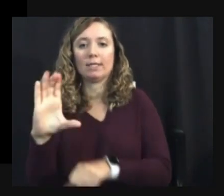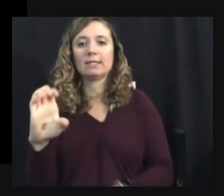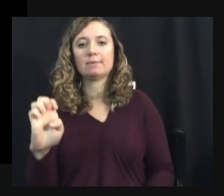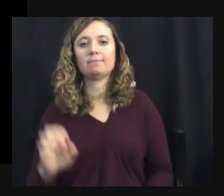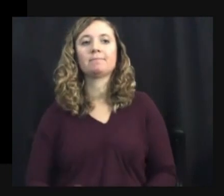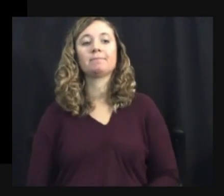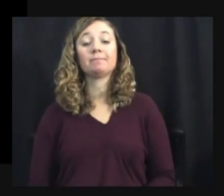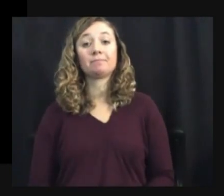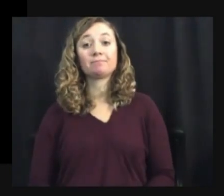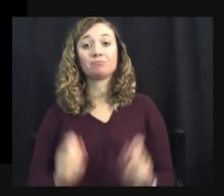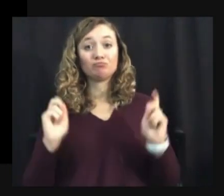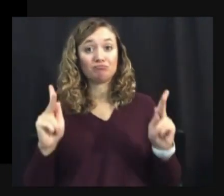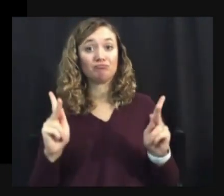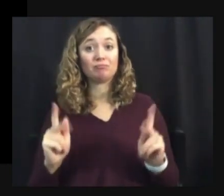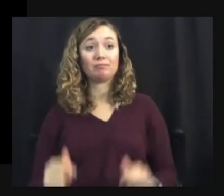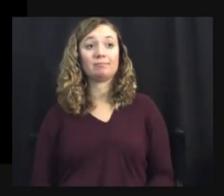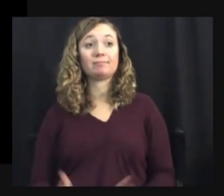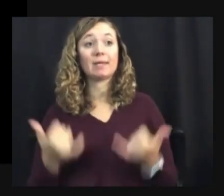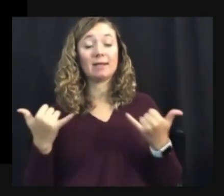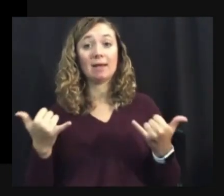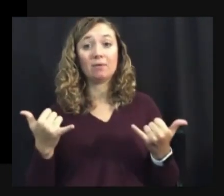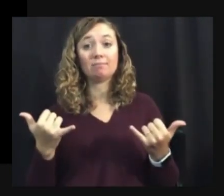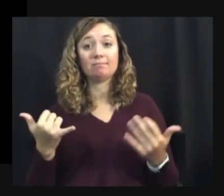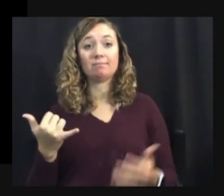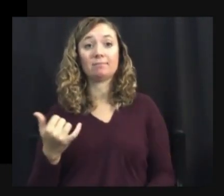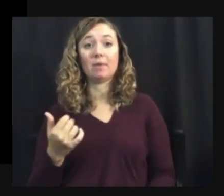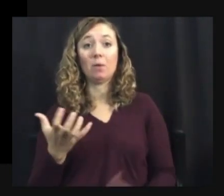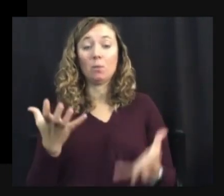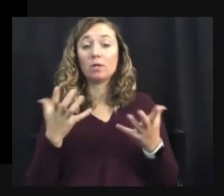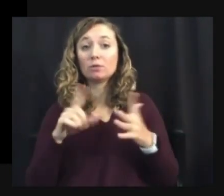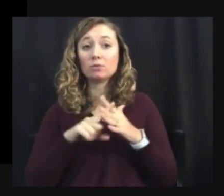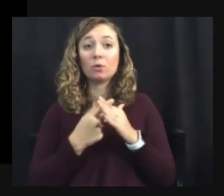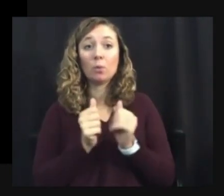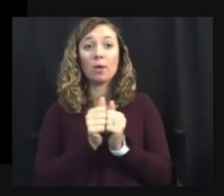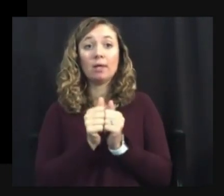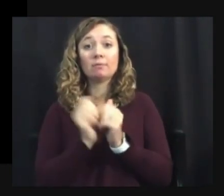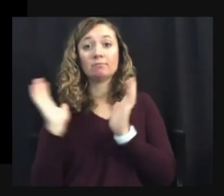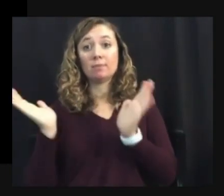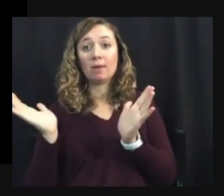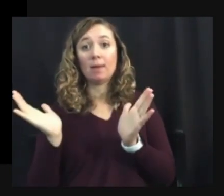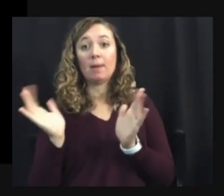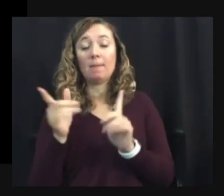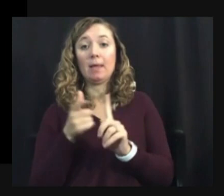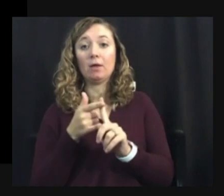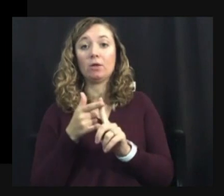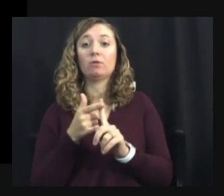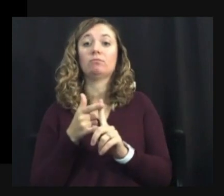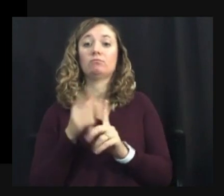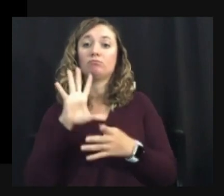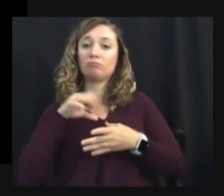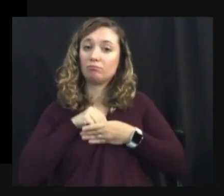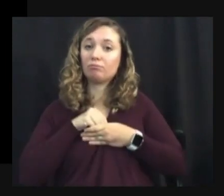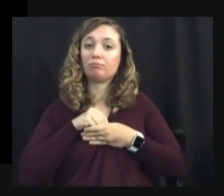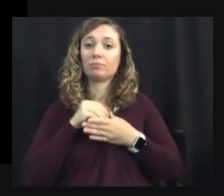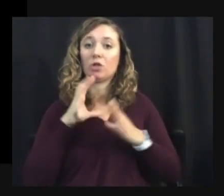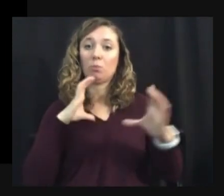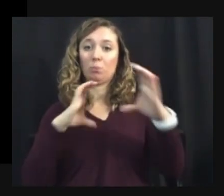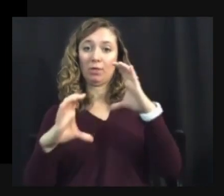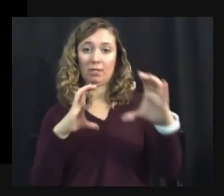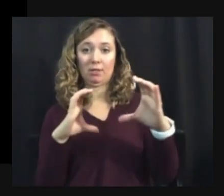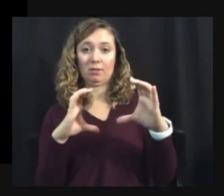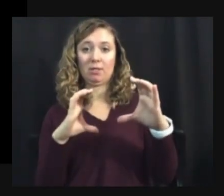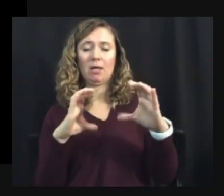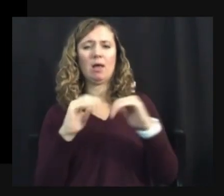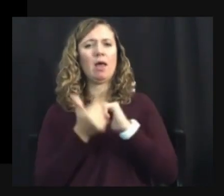Okay. Now, I'm going to get started to chat about autistic communication and how